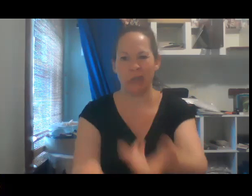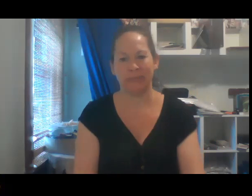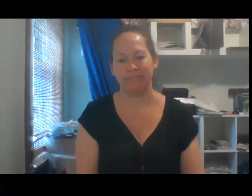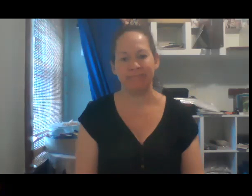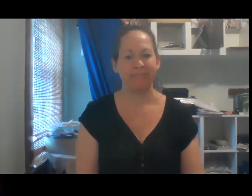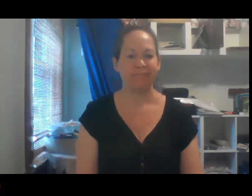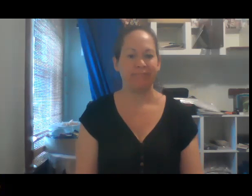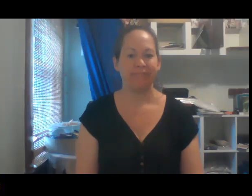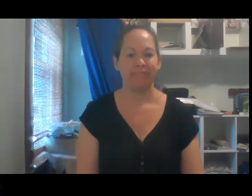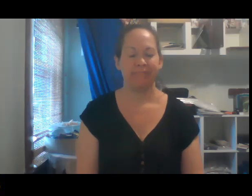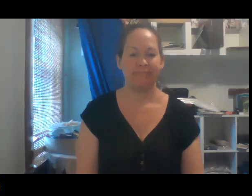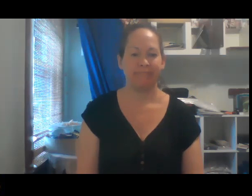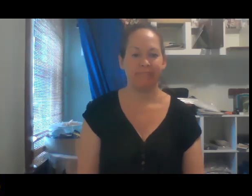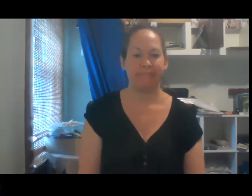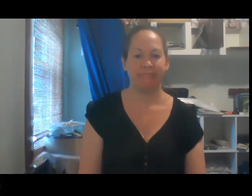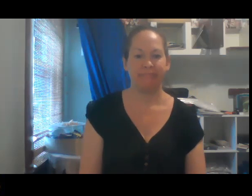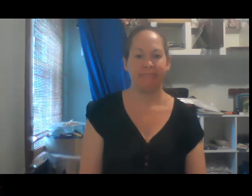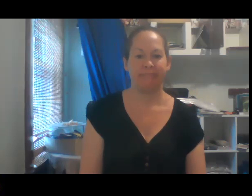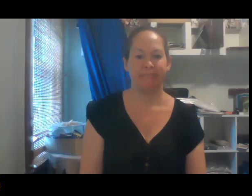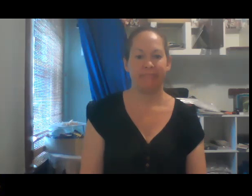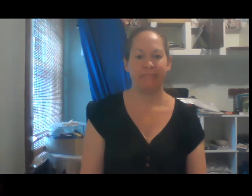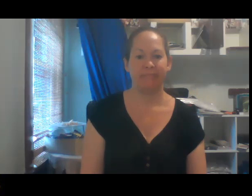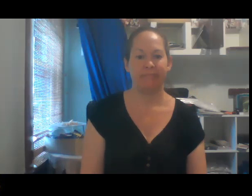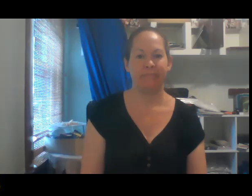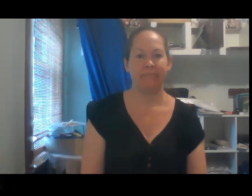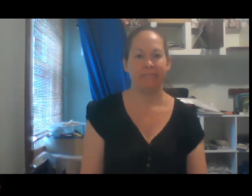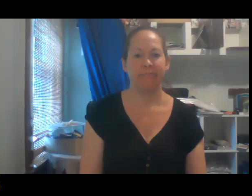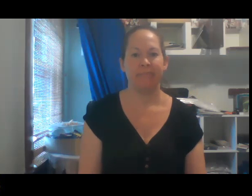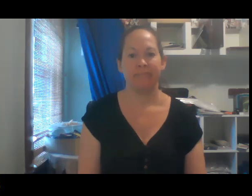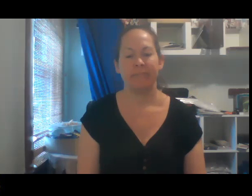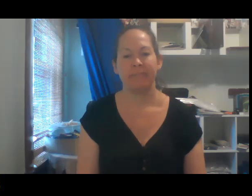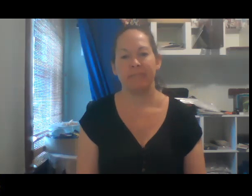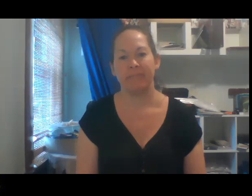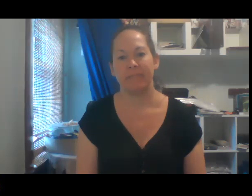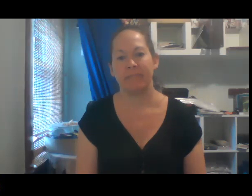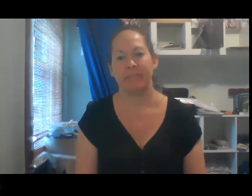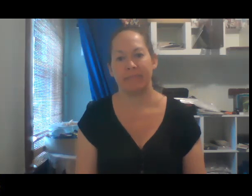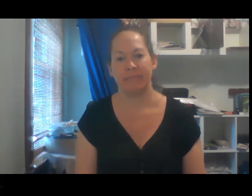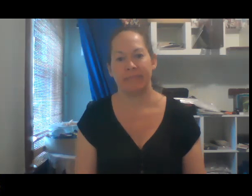interest putting money in your bank. Now you don't. But we'll write the percentage as a decimal.